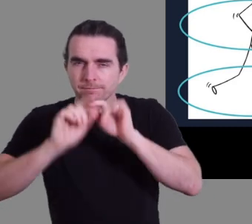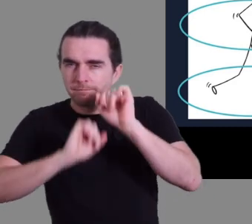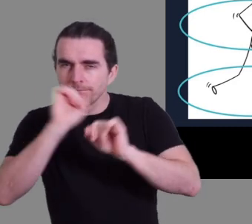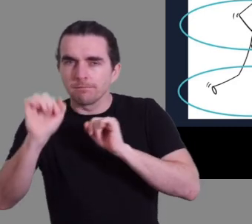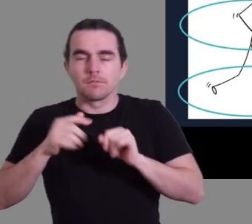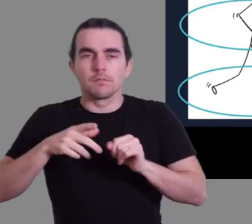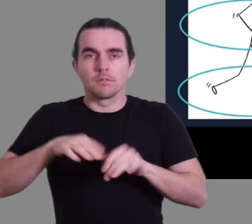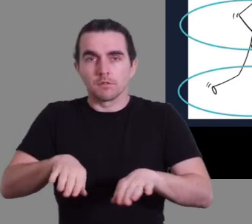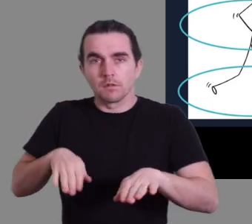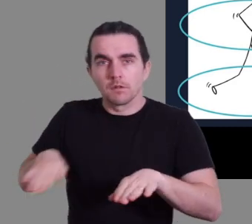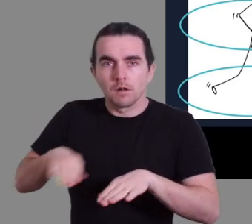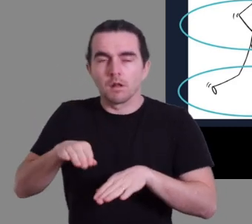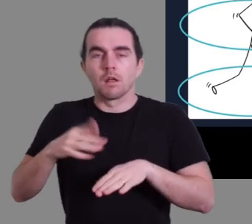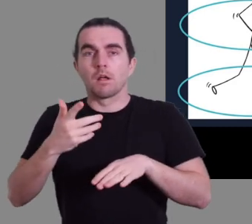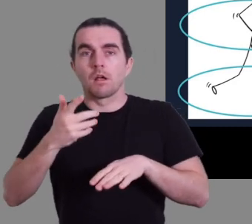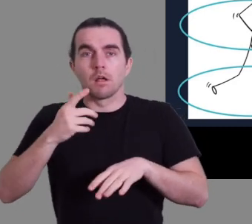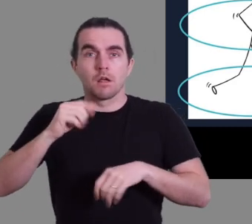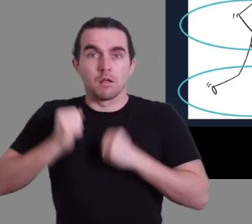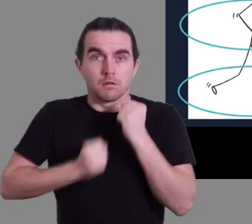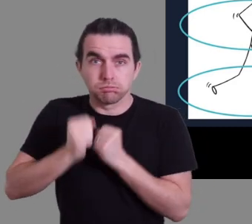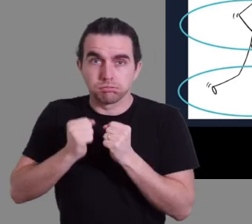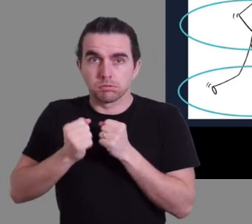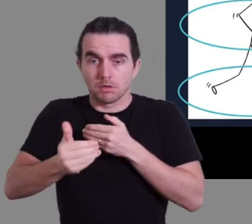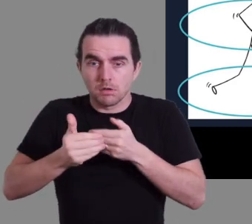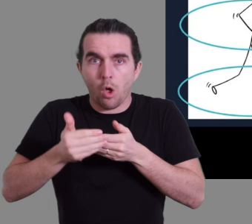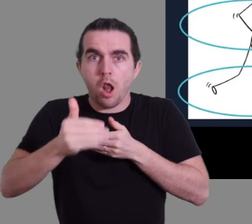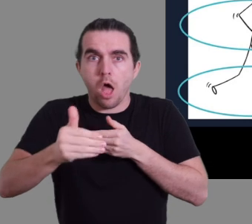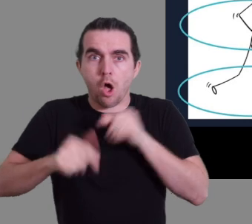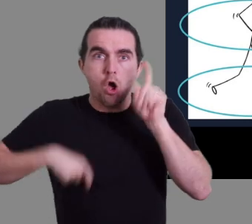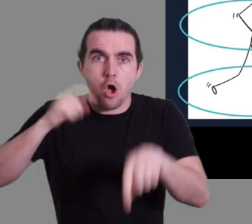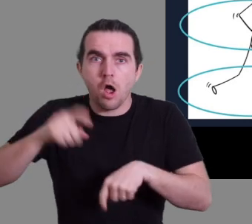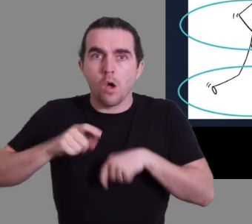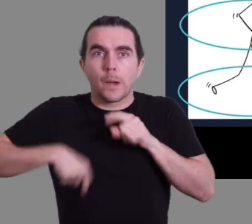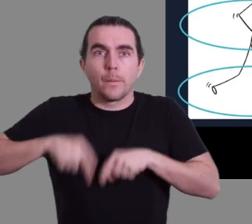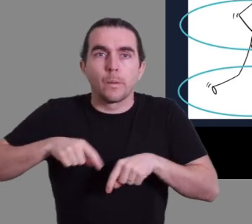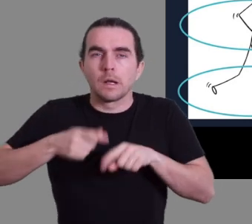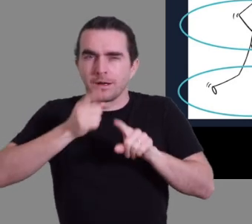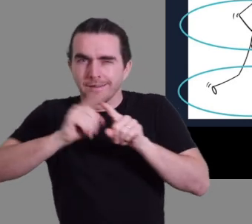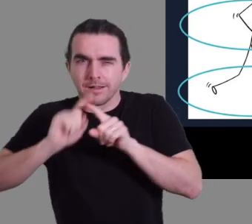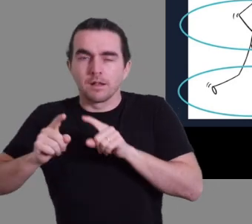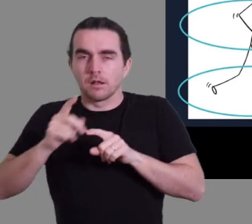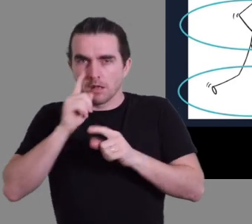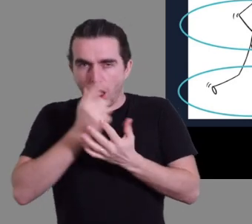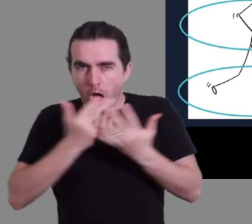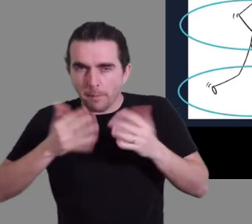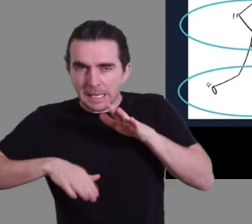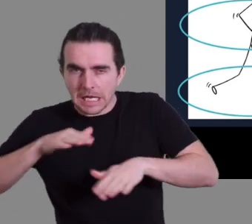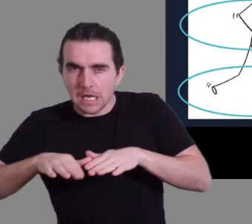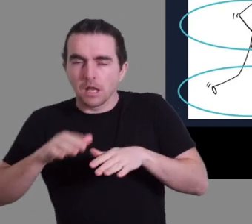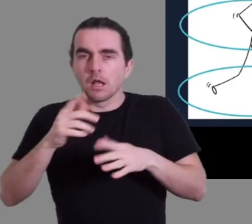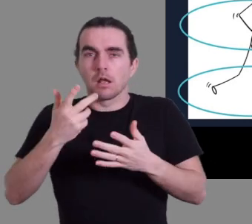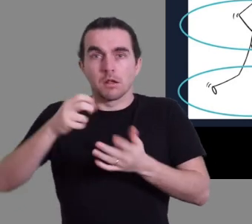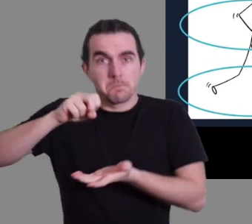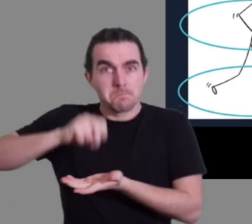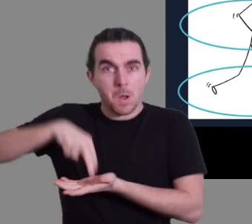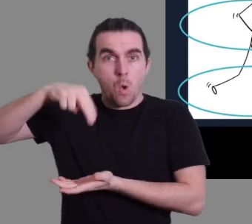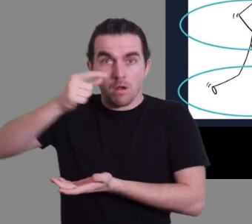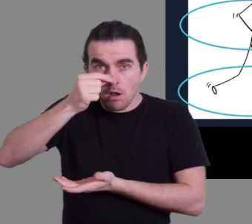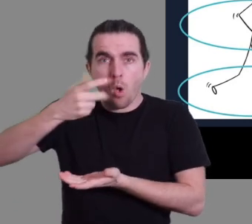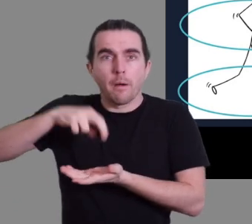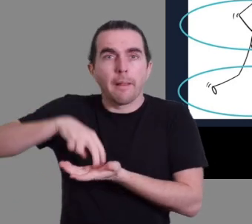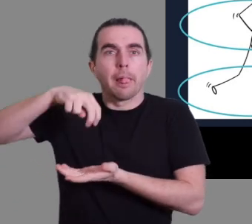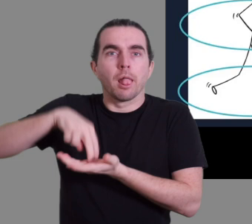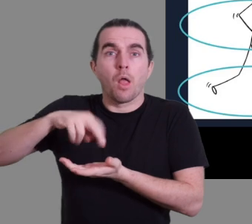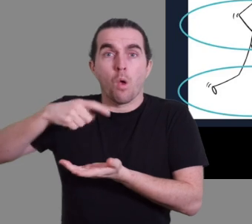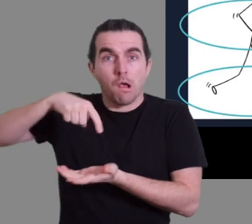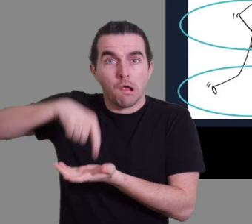foot patterns, stride length, the crossover steps, all the little steps, and the power to jump and